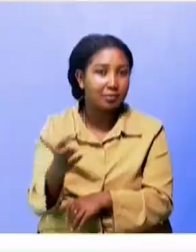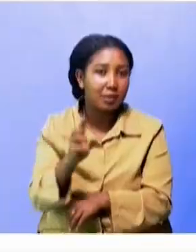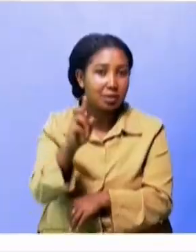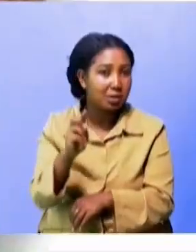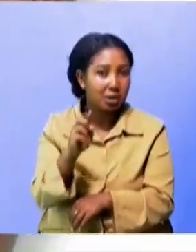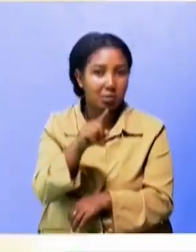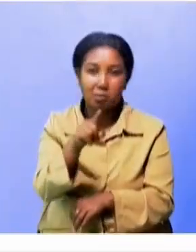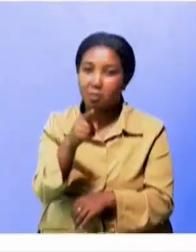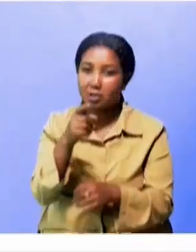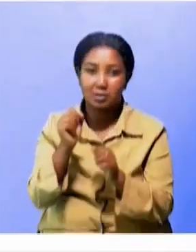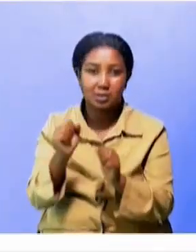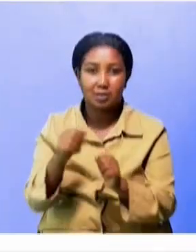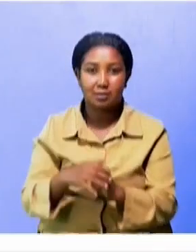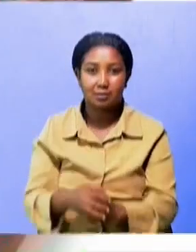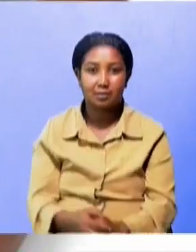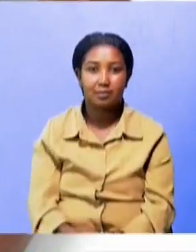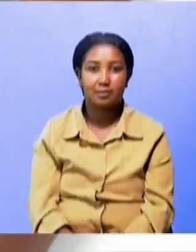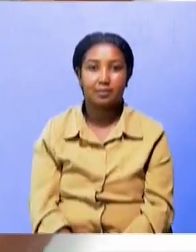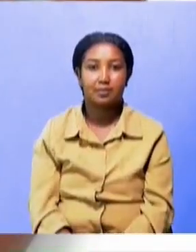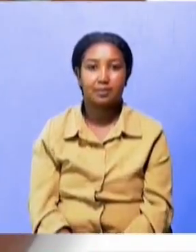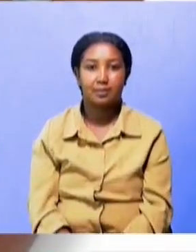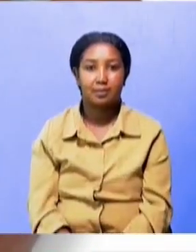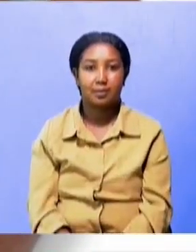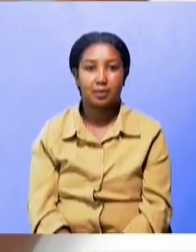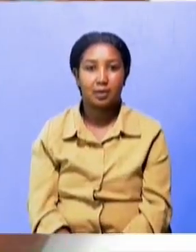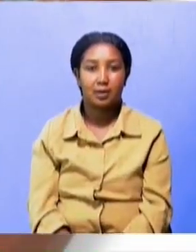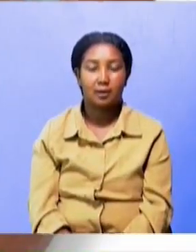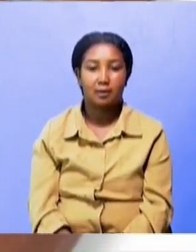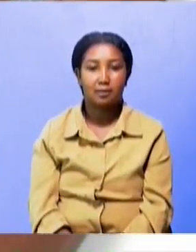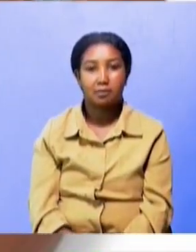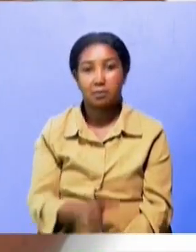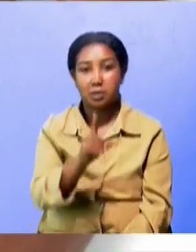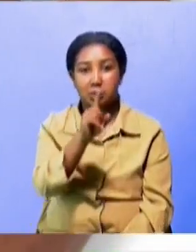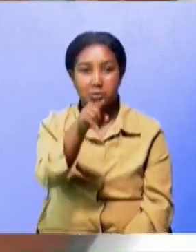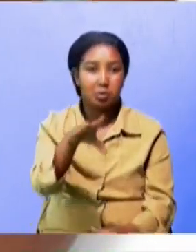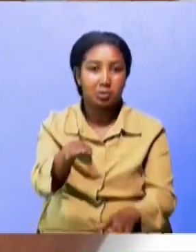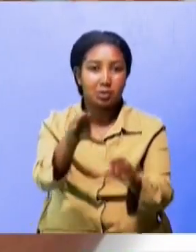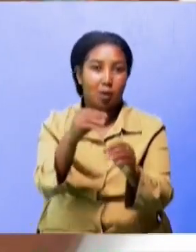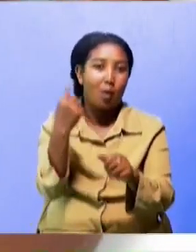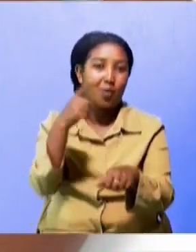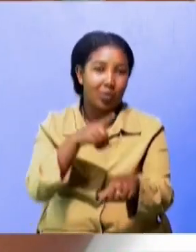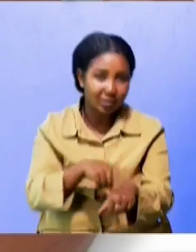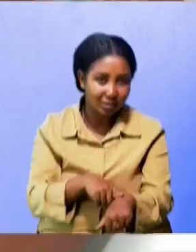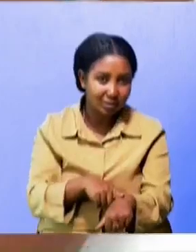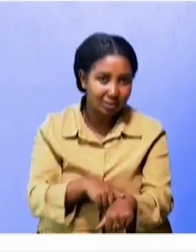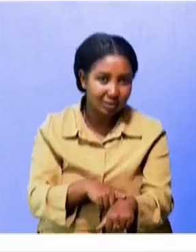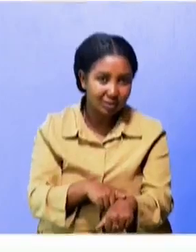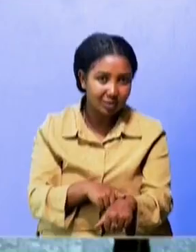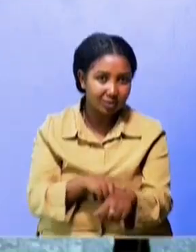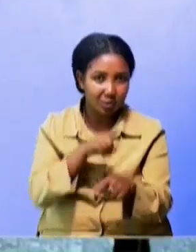Maybe you are welcome to say here now. One student may say that always.